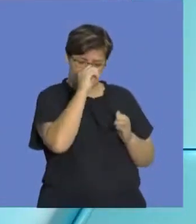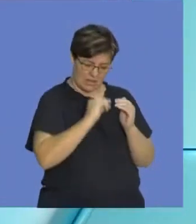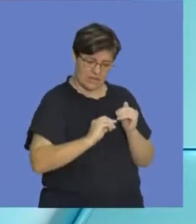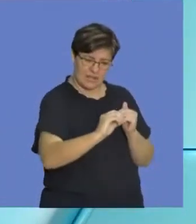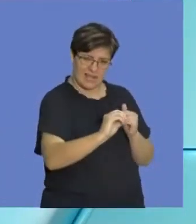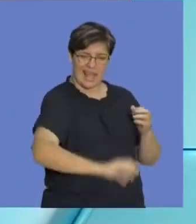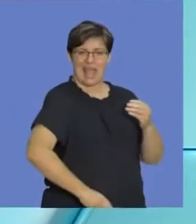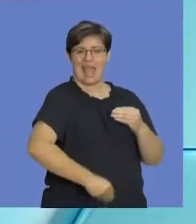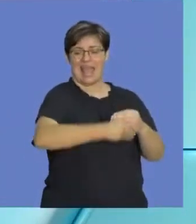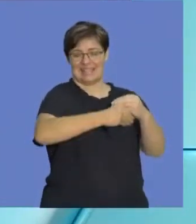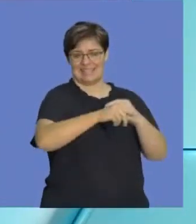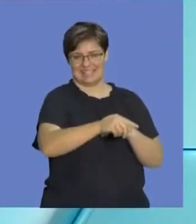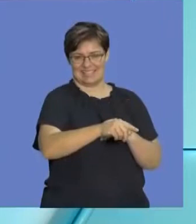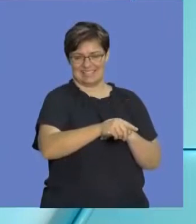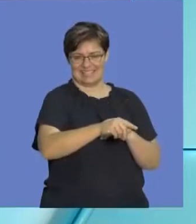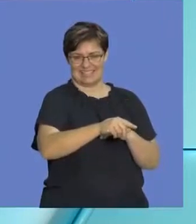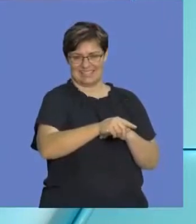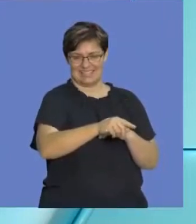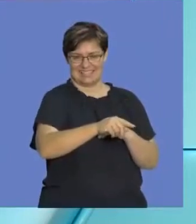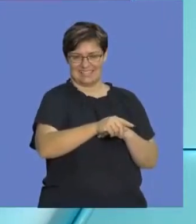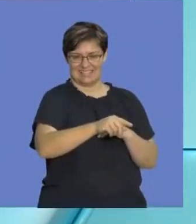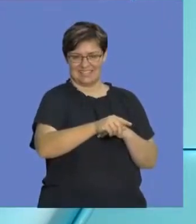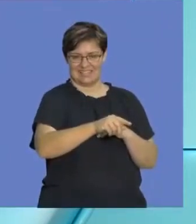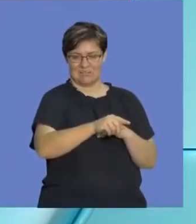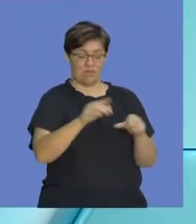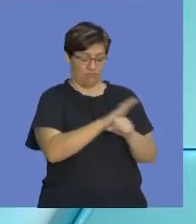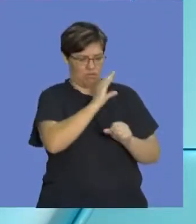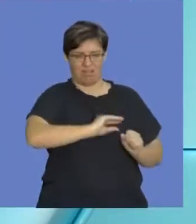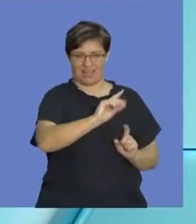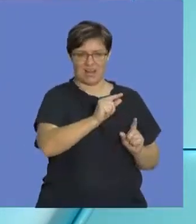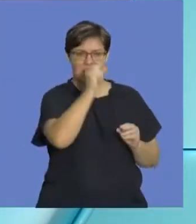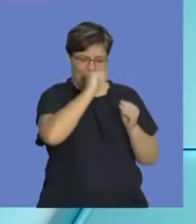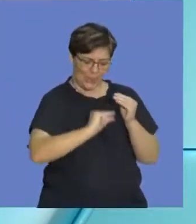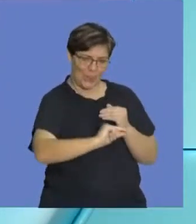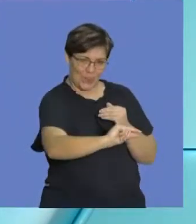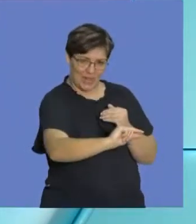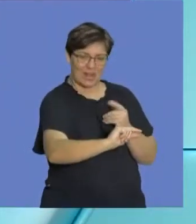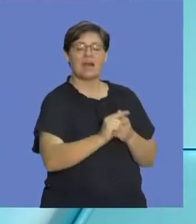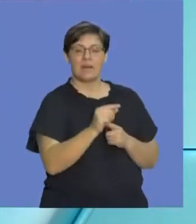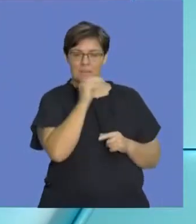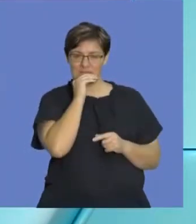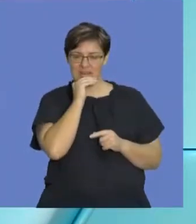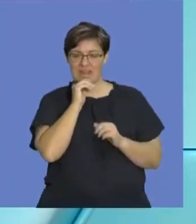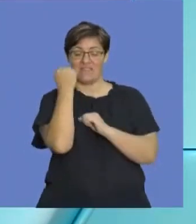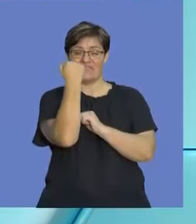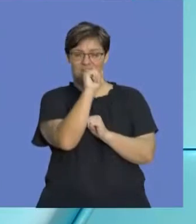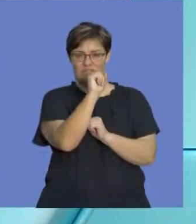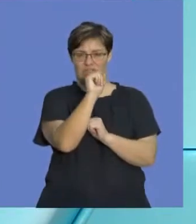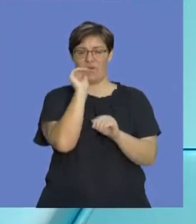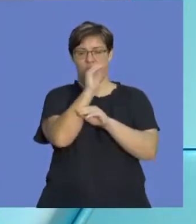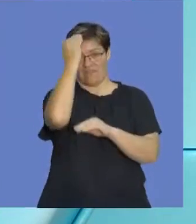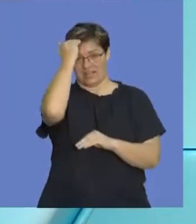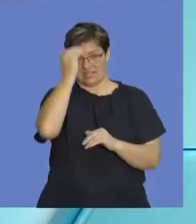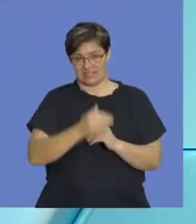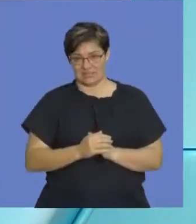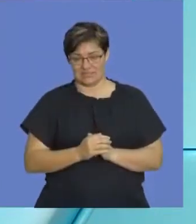that cost will be apportioned to that product. And that's what we refer to as our